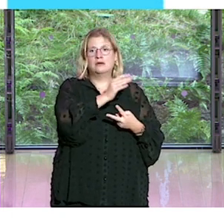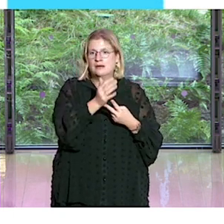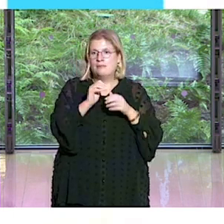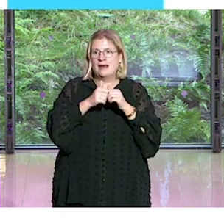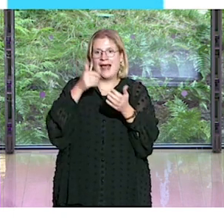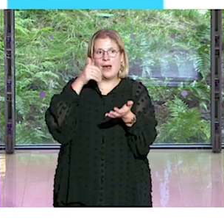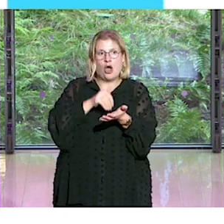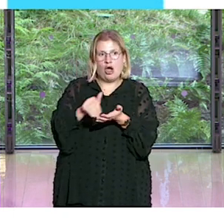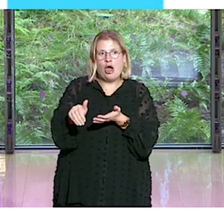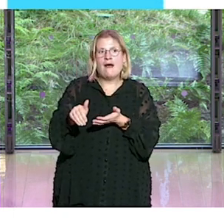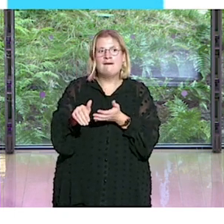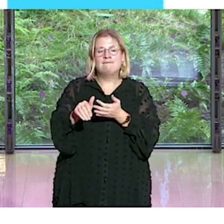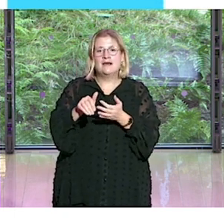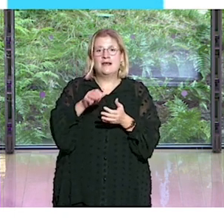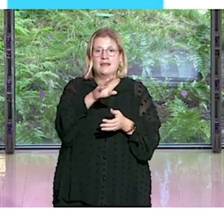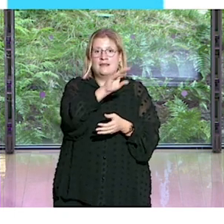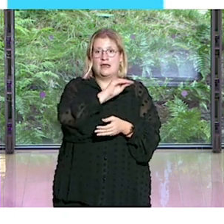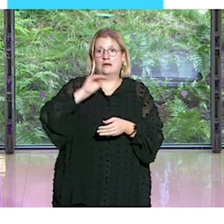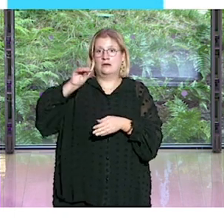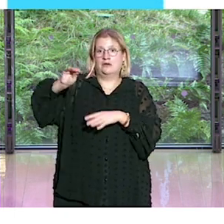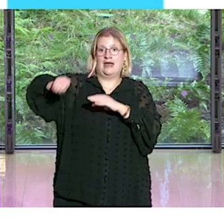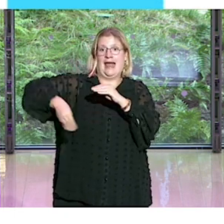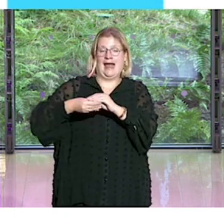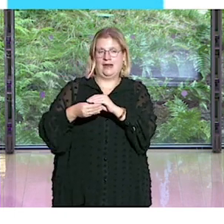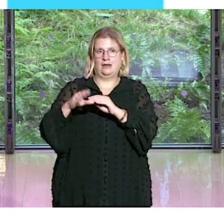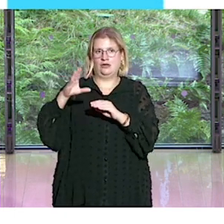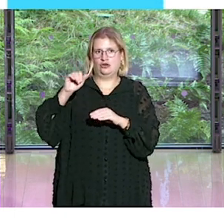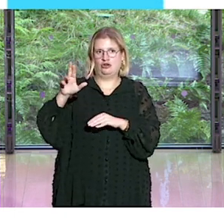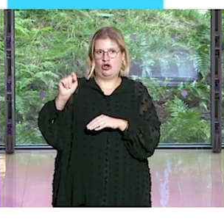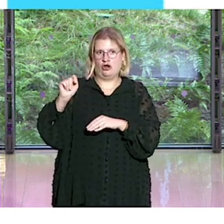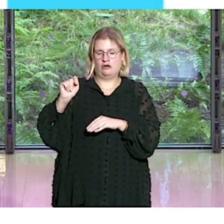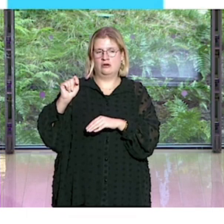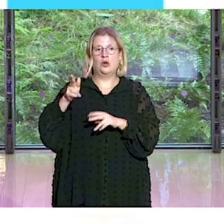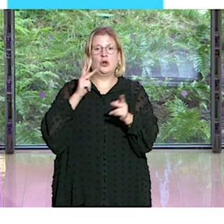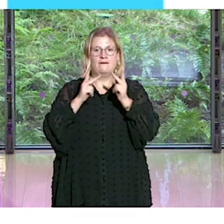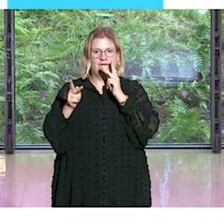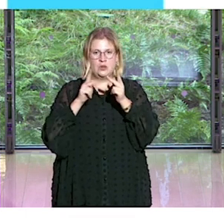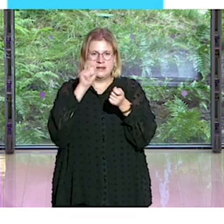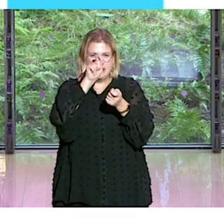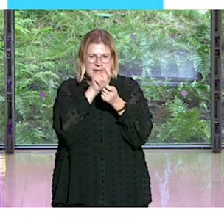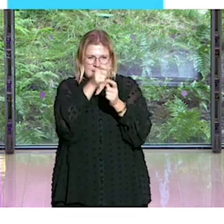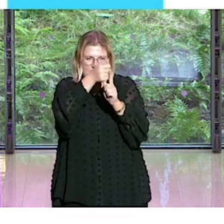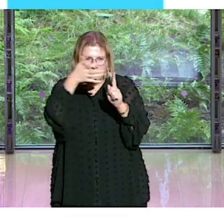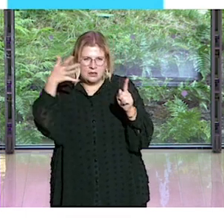but how often they're adding that product to the cart or viewing the detail page.